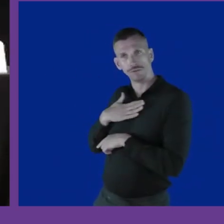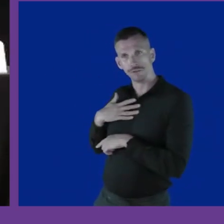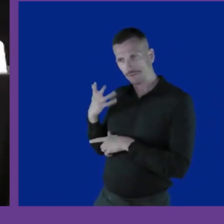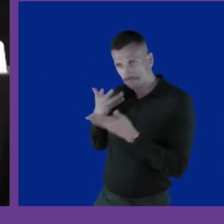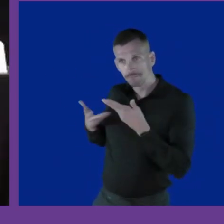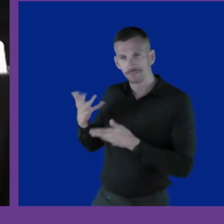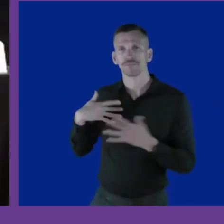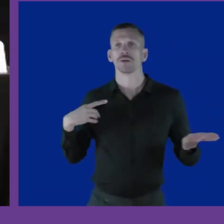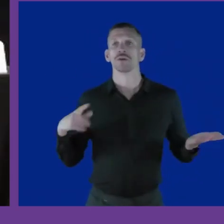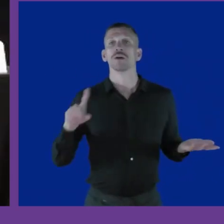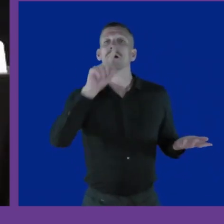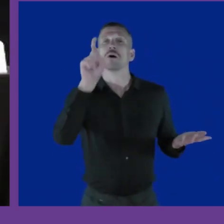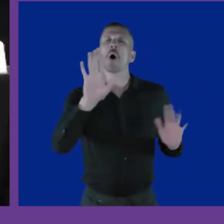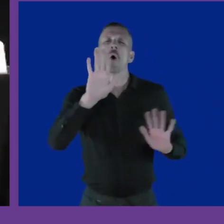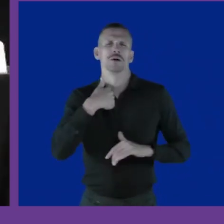panel.